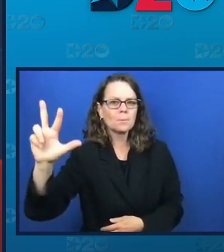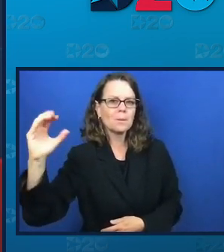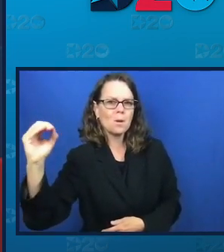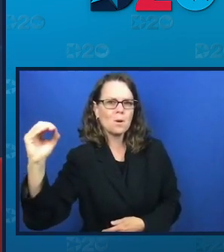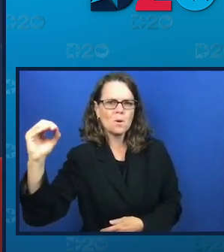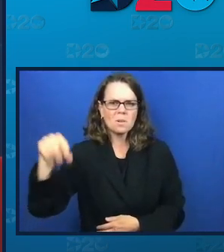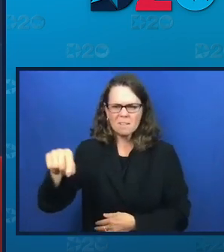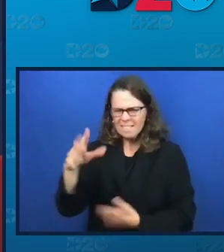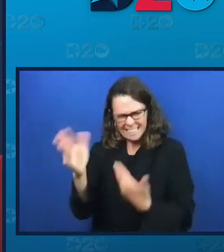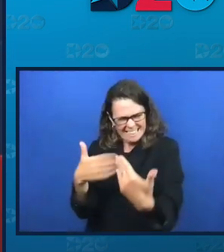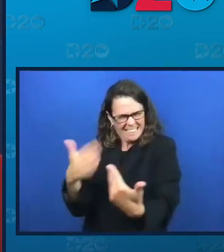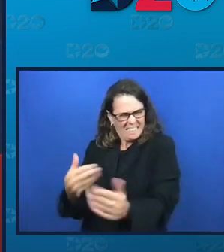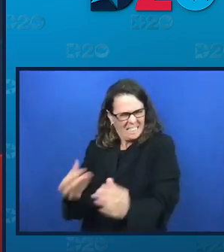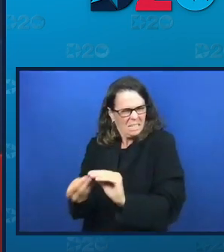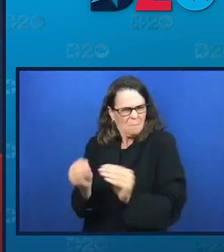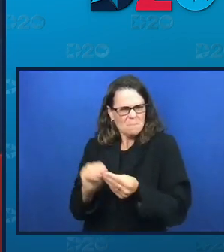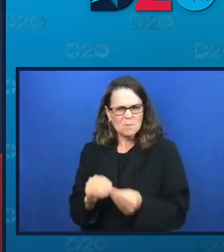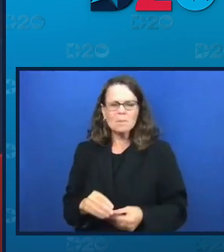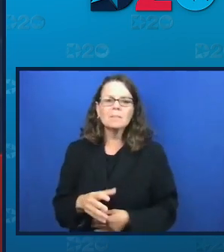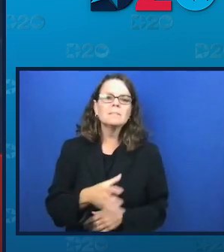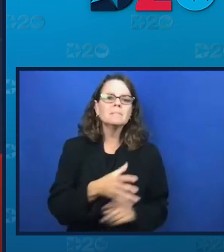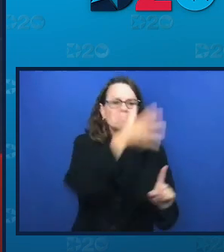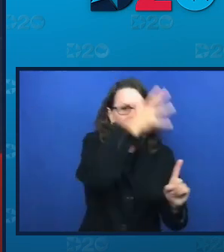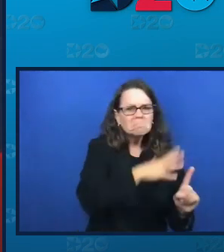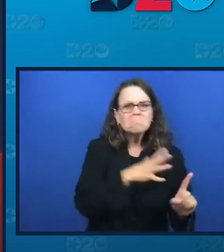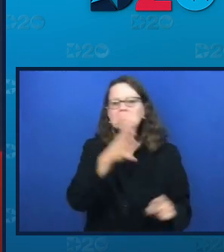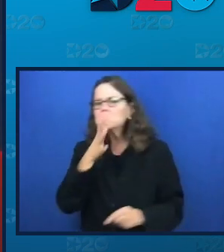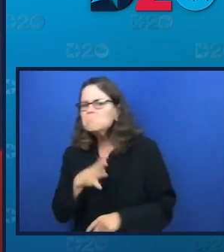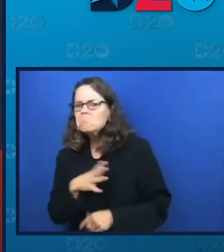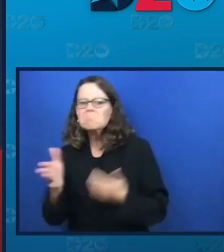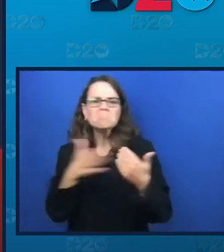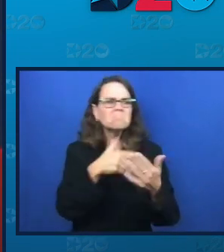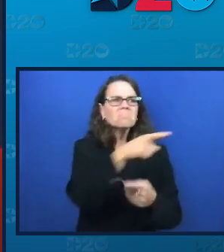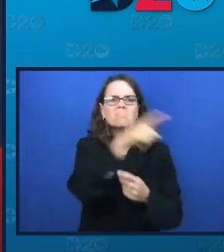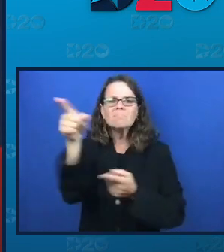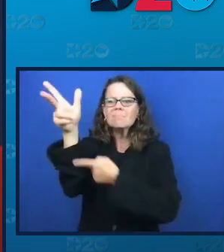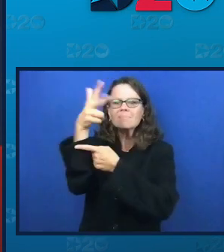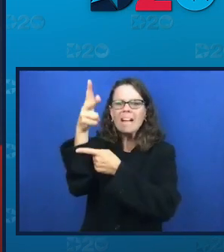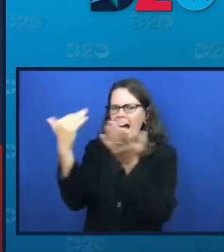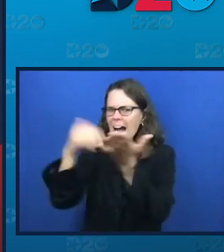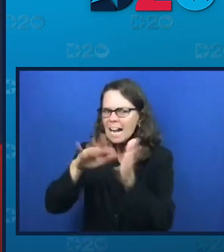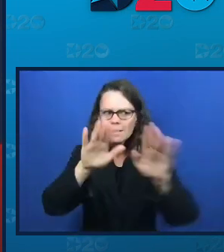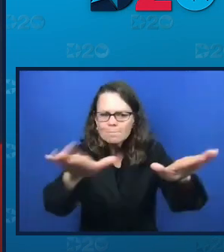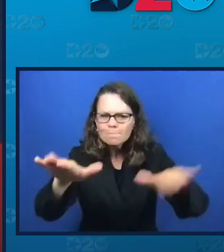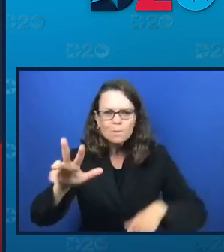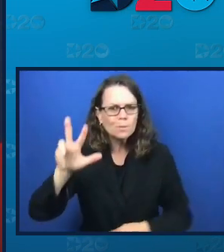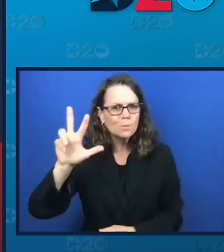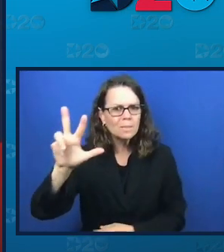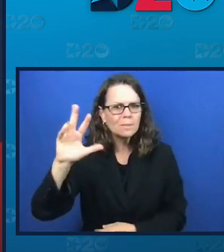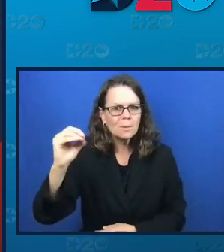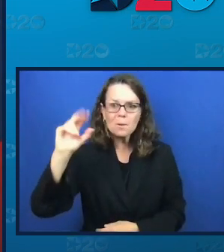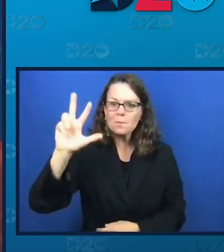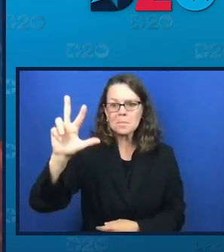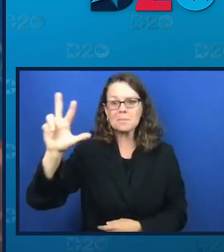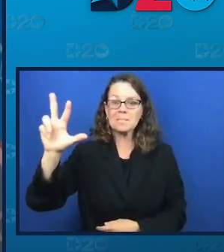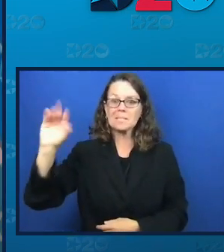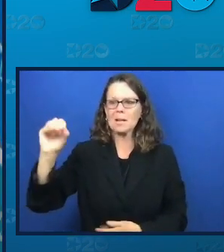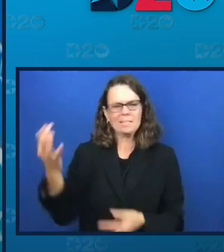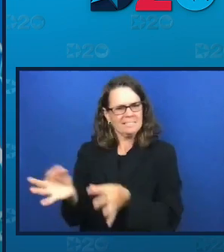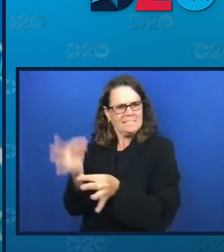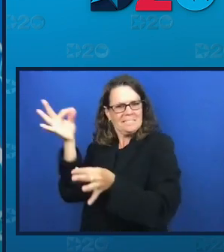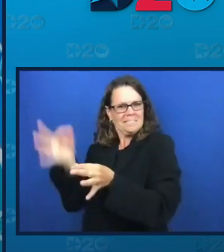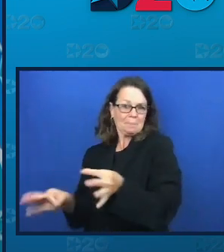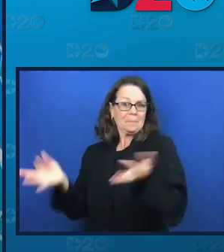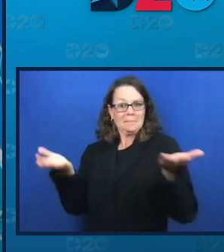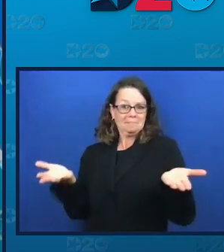camera, TV, 30330. Anyone can do it. I want to introduce you now to a young man who